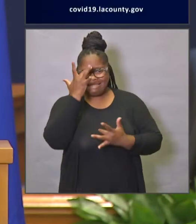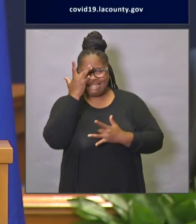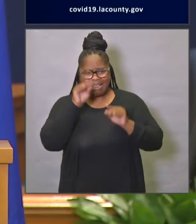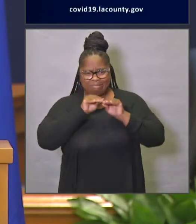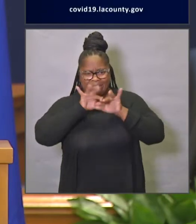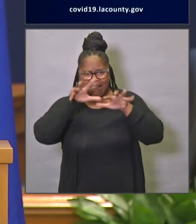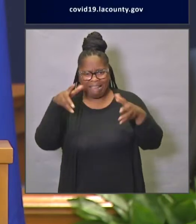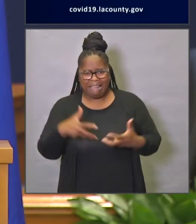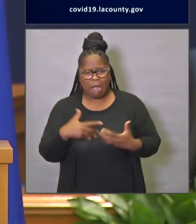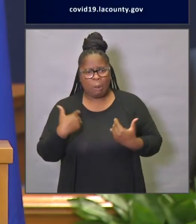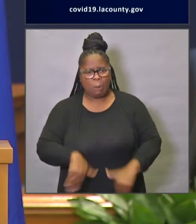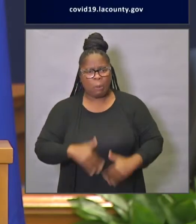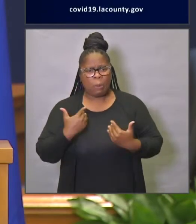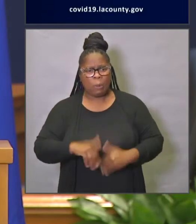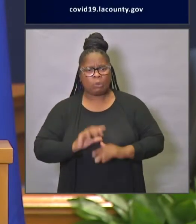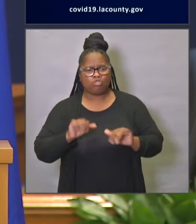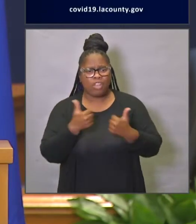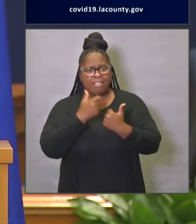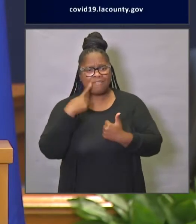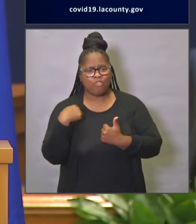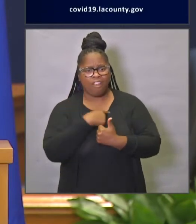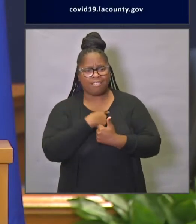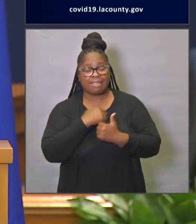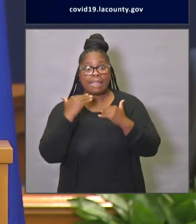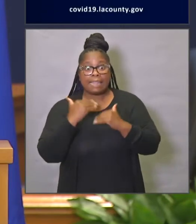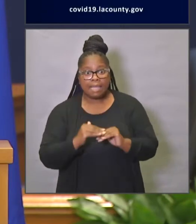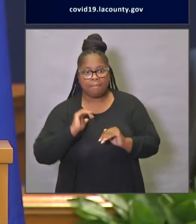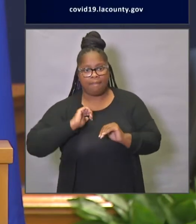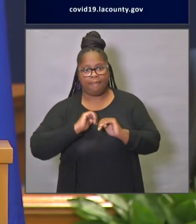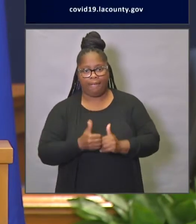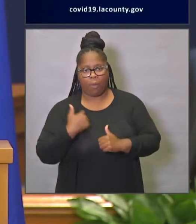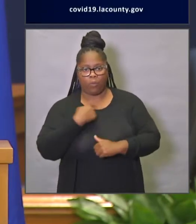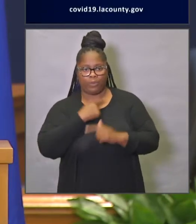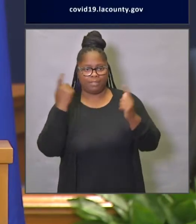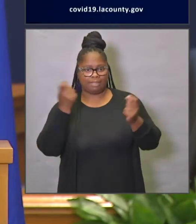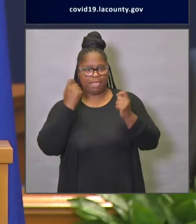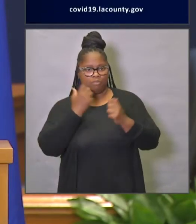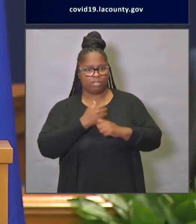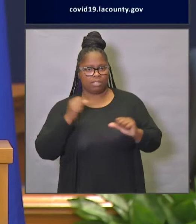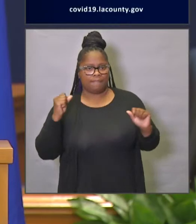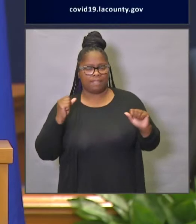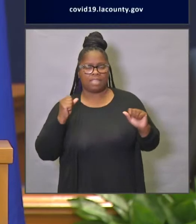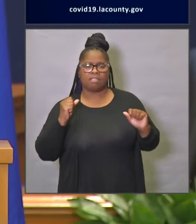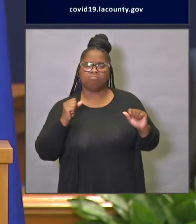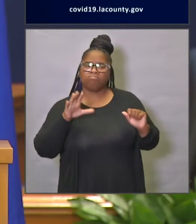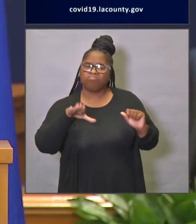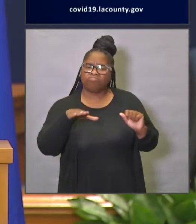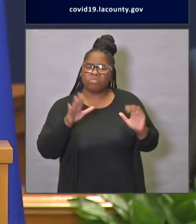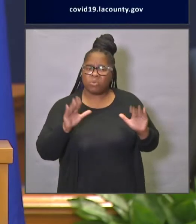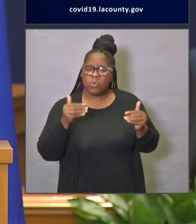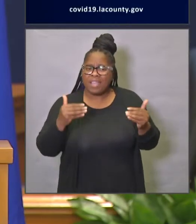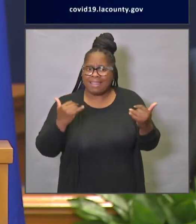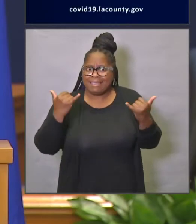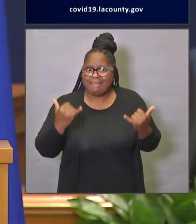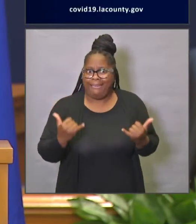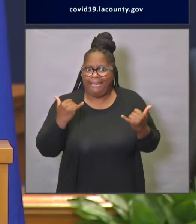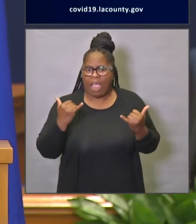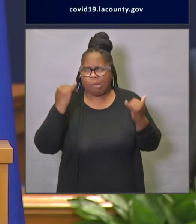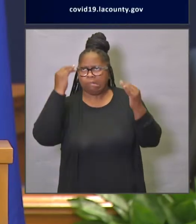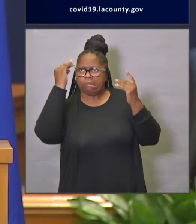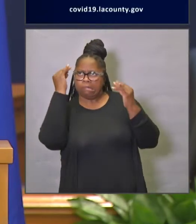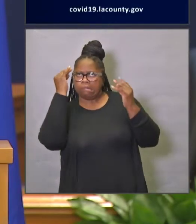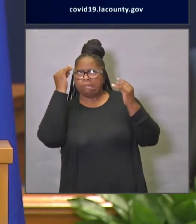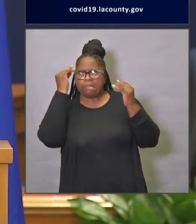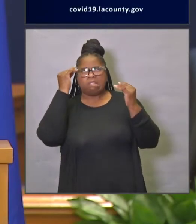including placing limits on how we can celebrate safely. I do encourage all of us to think now about how we might want to modify